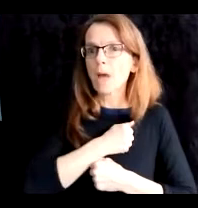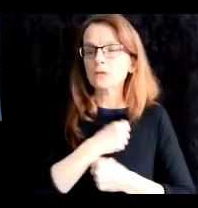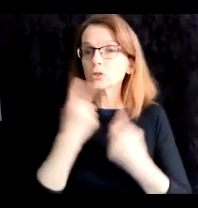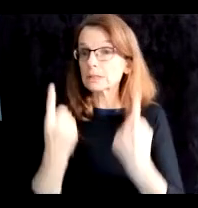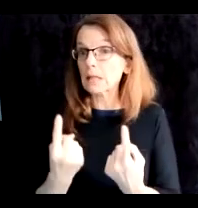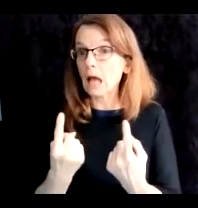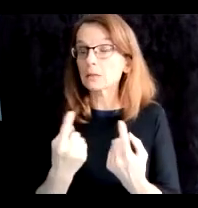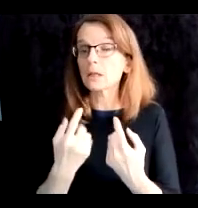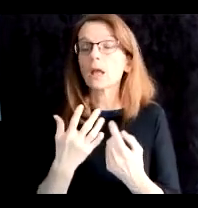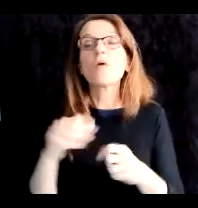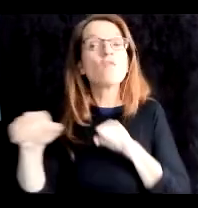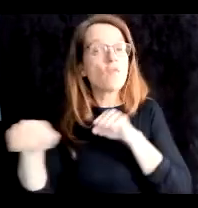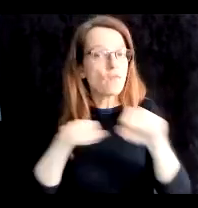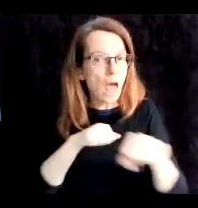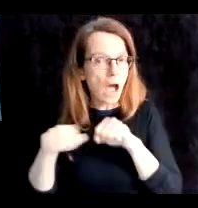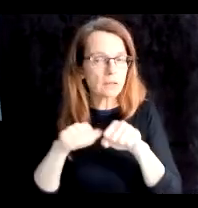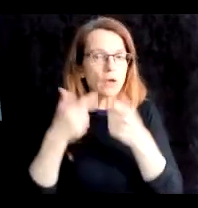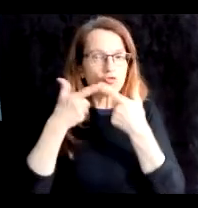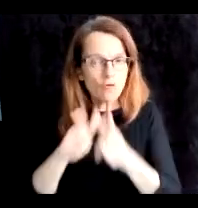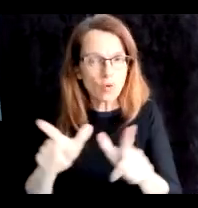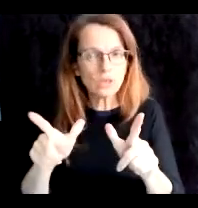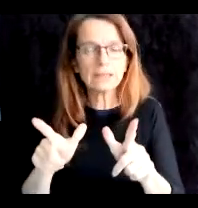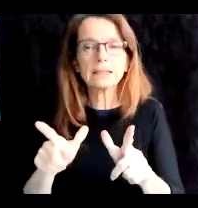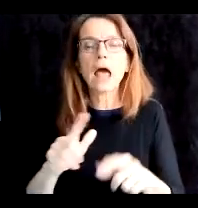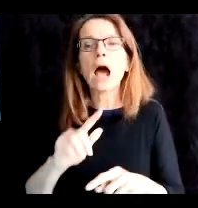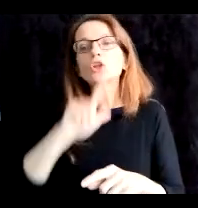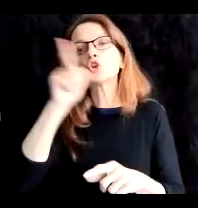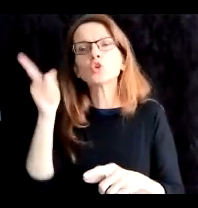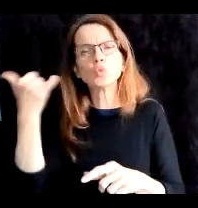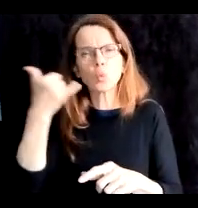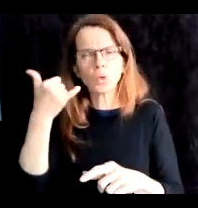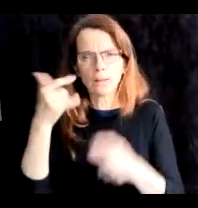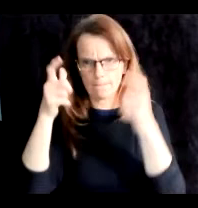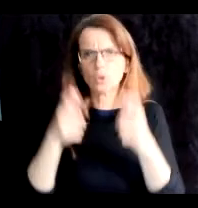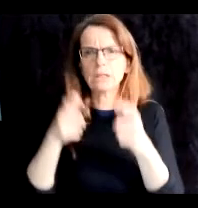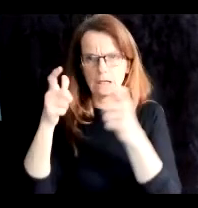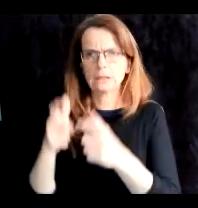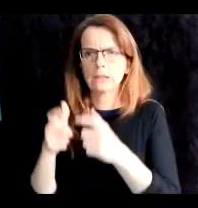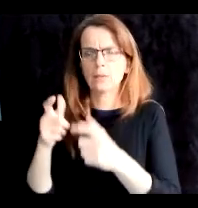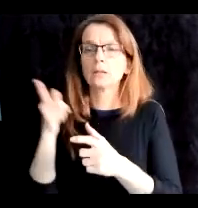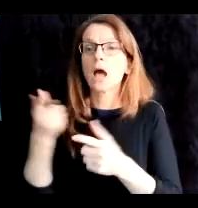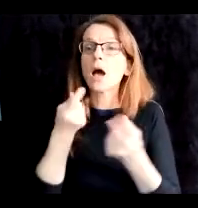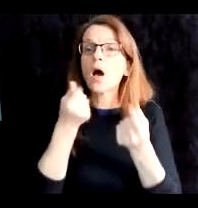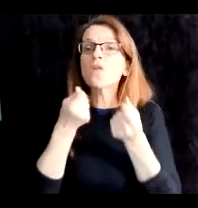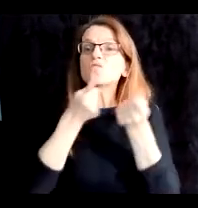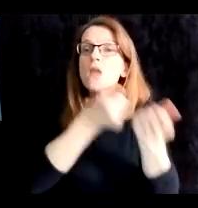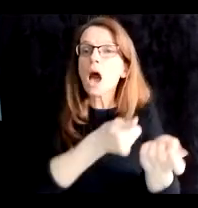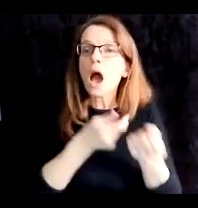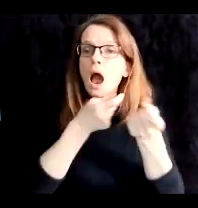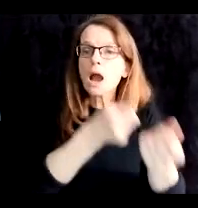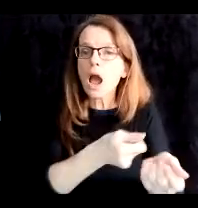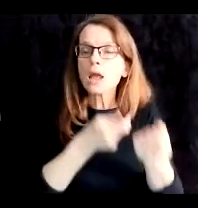to invest. I mean, they are, as a matter of fact, supporting them. These companies are not investing much, and they are